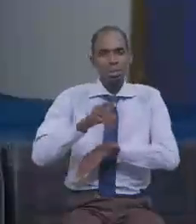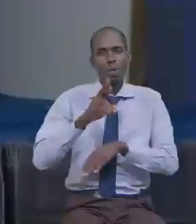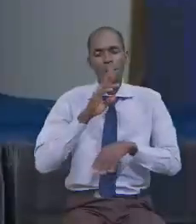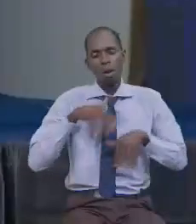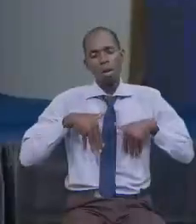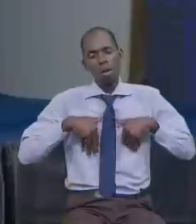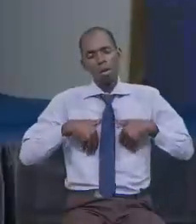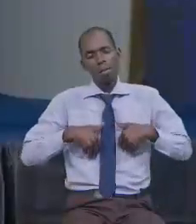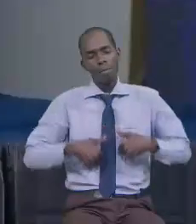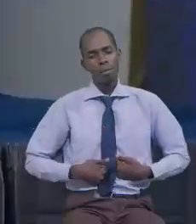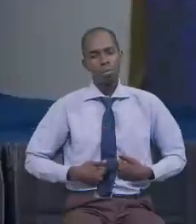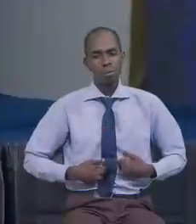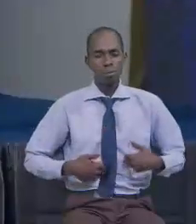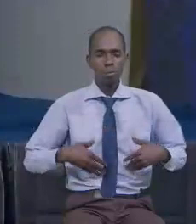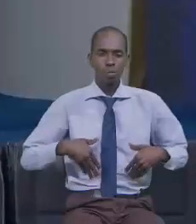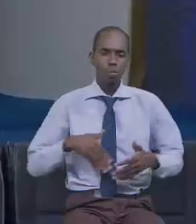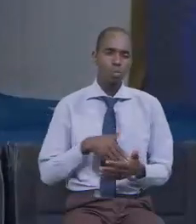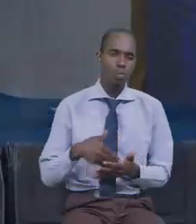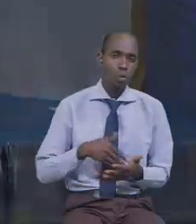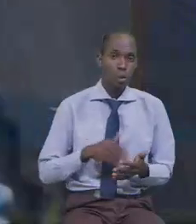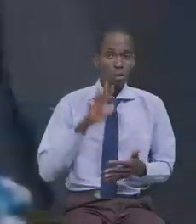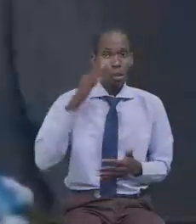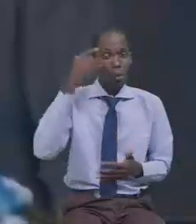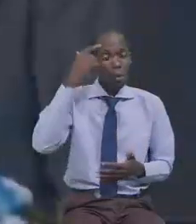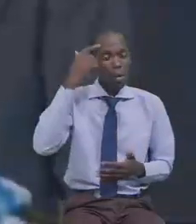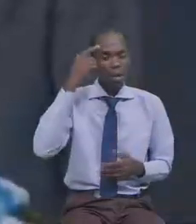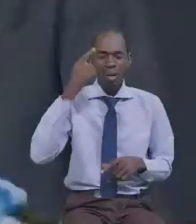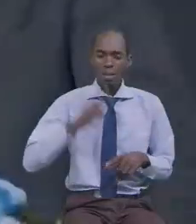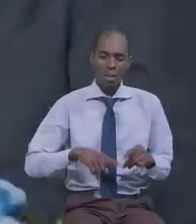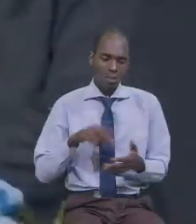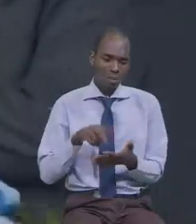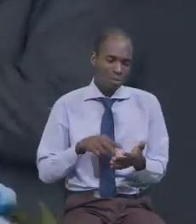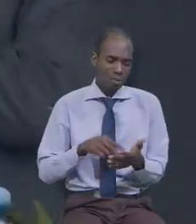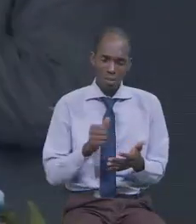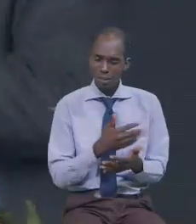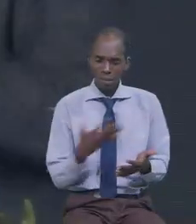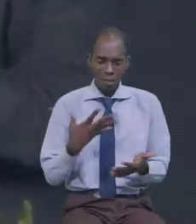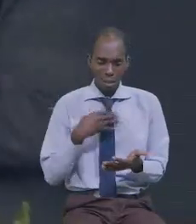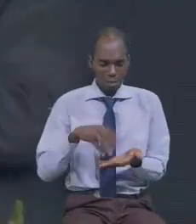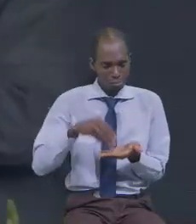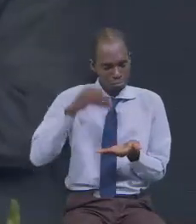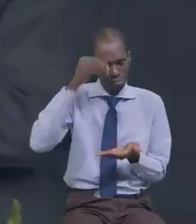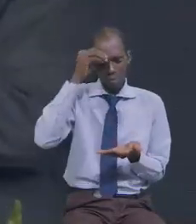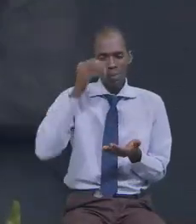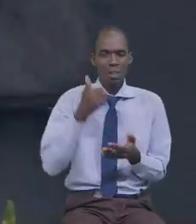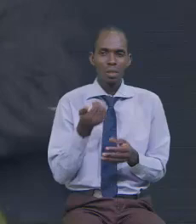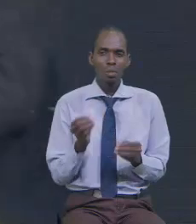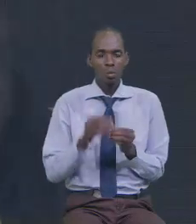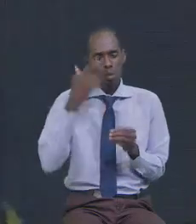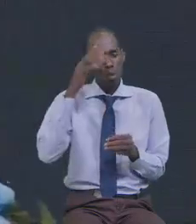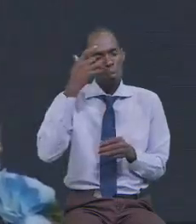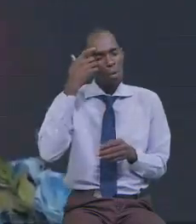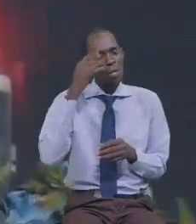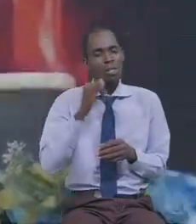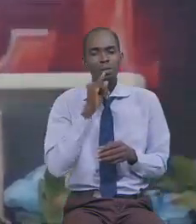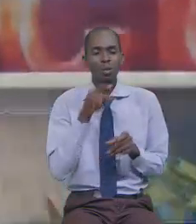out. Your brain cannot read anything and assimilate. It's tired and worn out. And